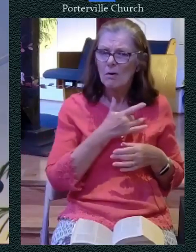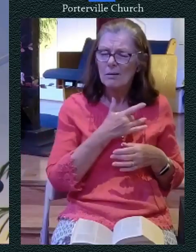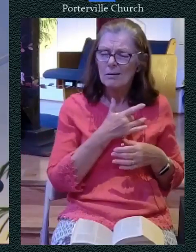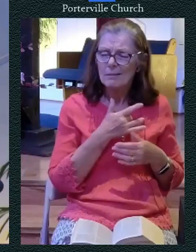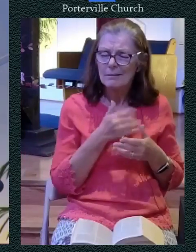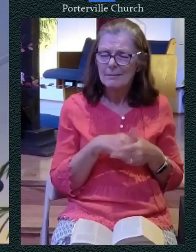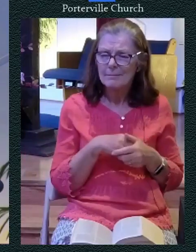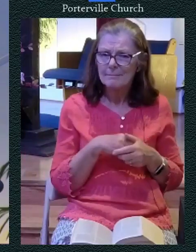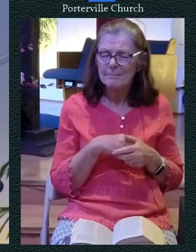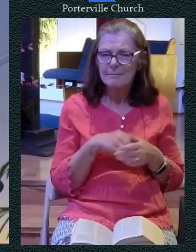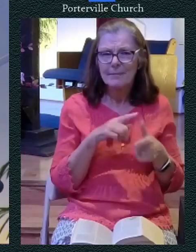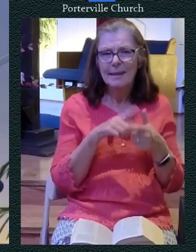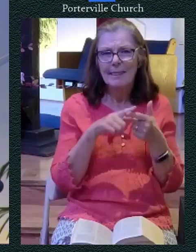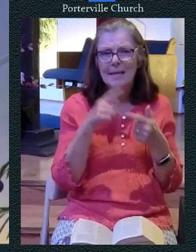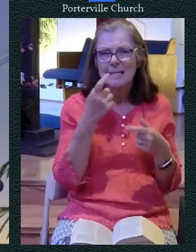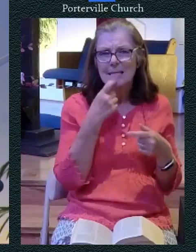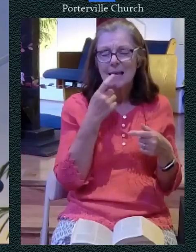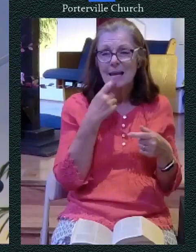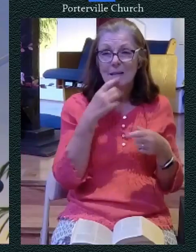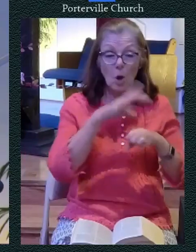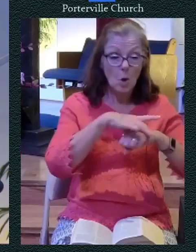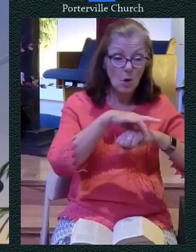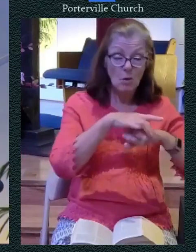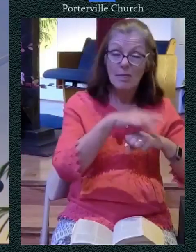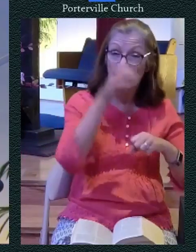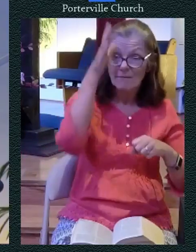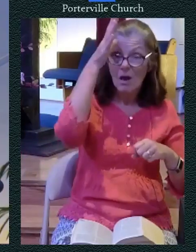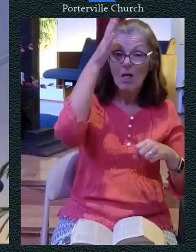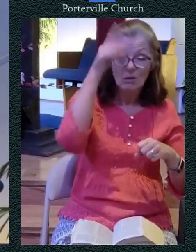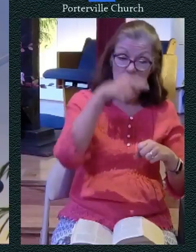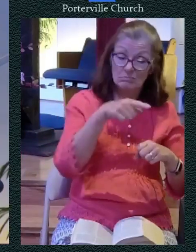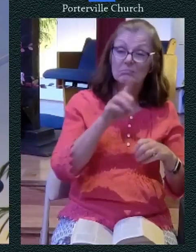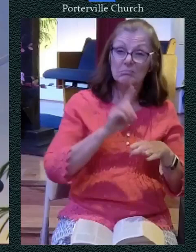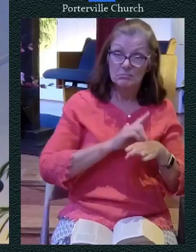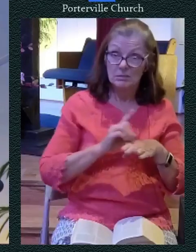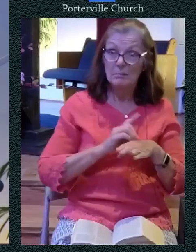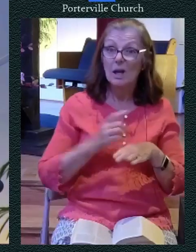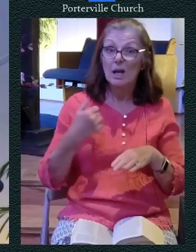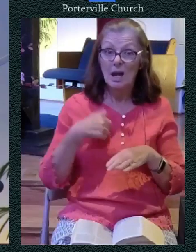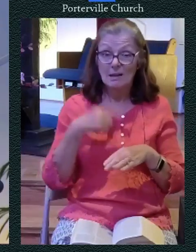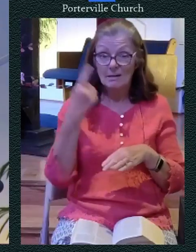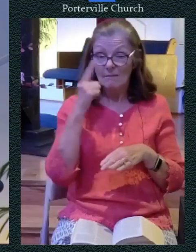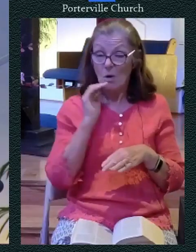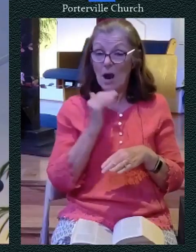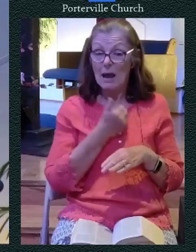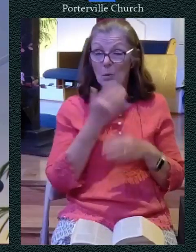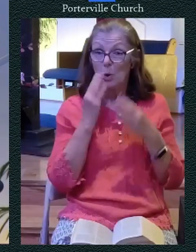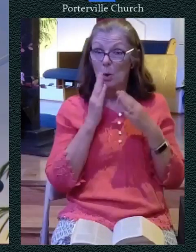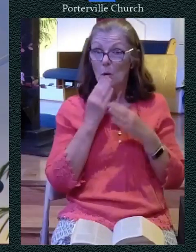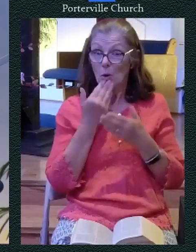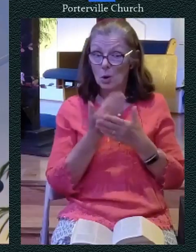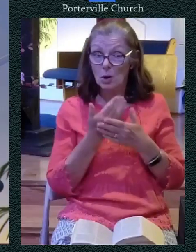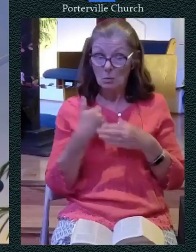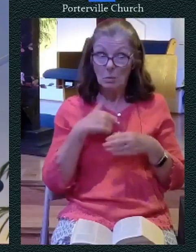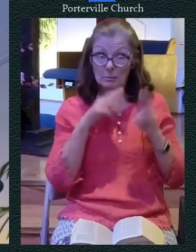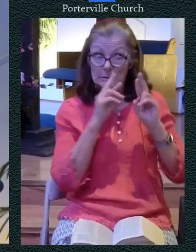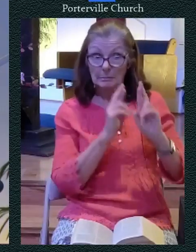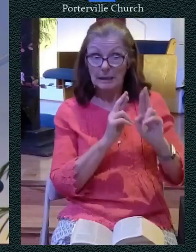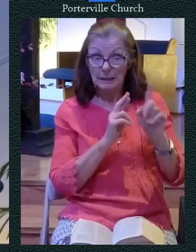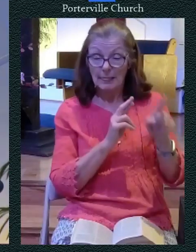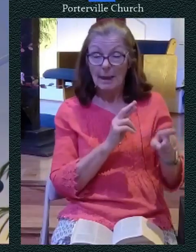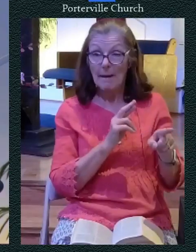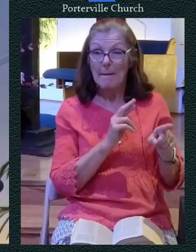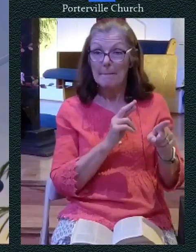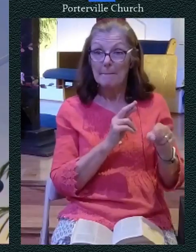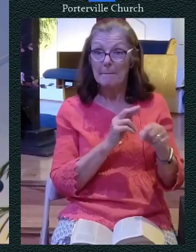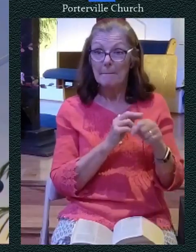Then he says, we've had earthly fathers, and they disciplined us for our good, and we respected them. And here's this element of